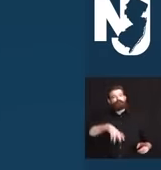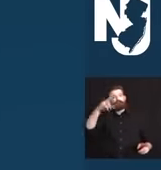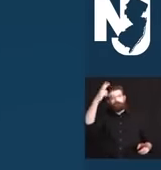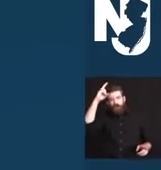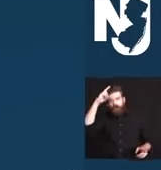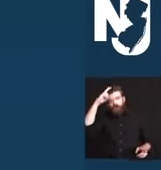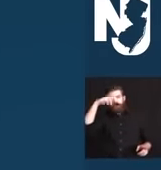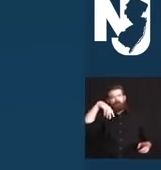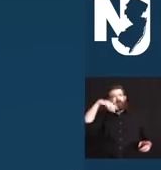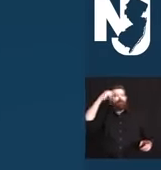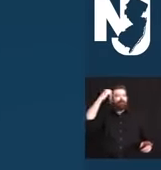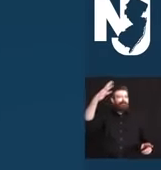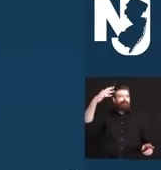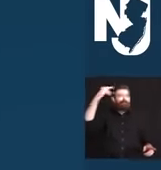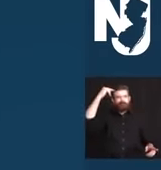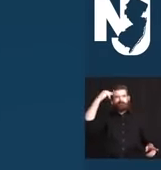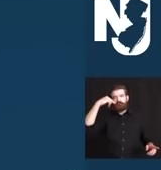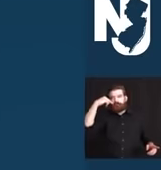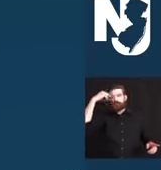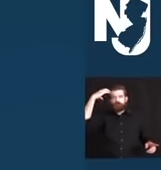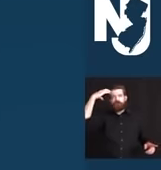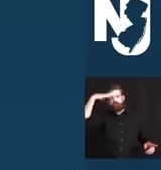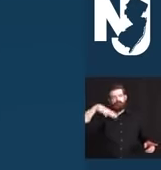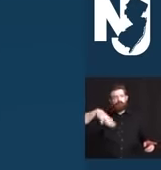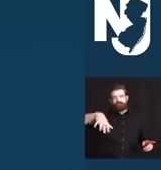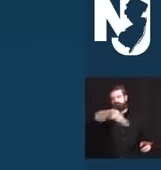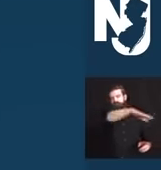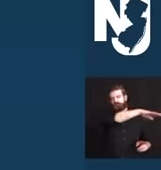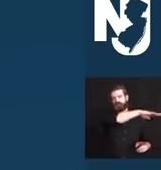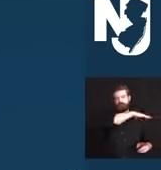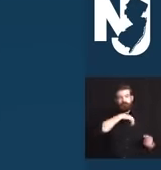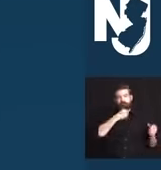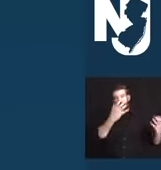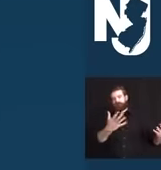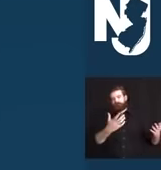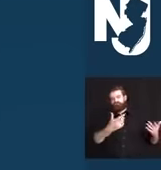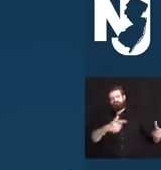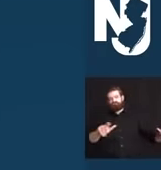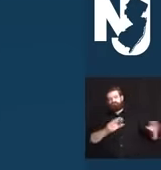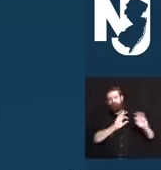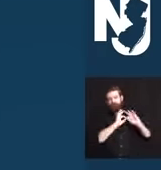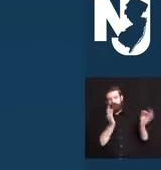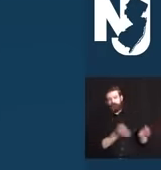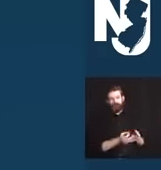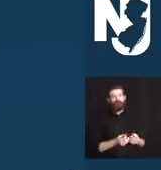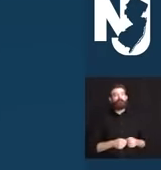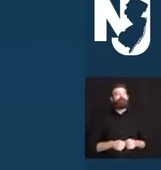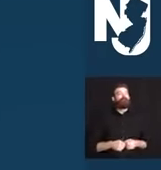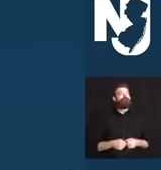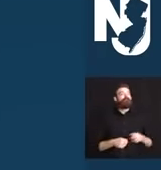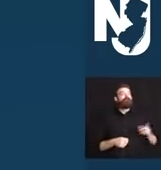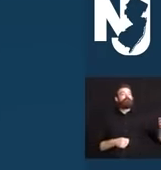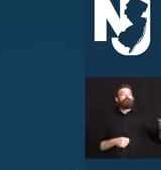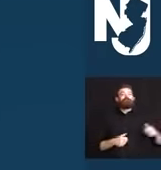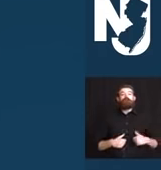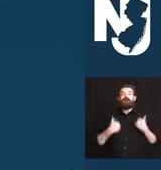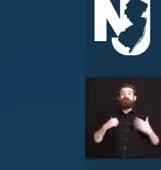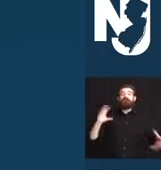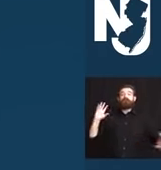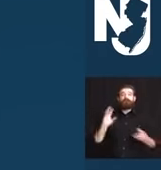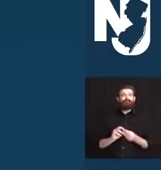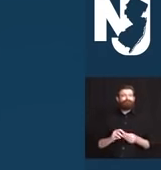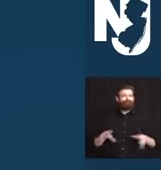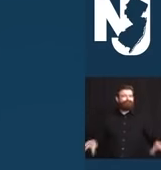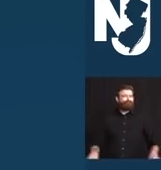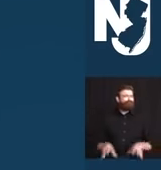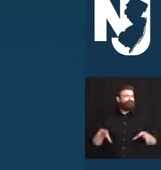nephews, cousins, and godchildren. Rocco spent his life doing what he loved with the people he loved. May